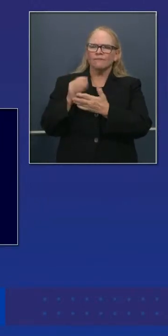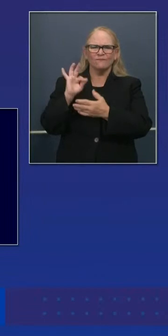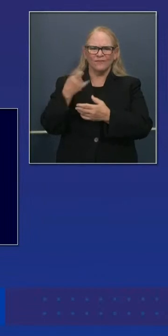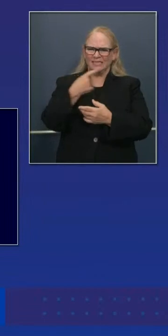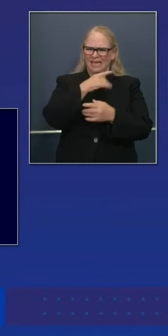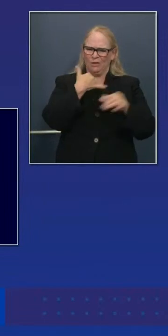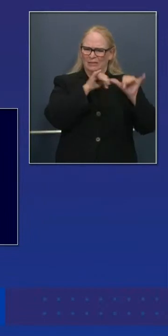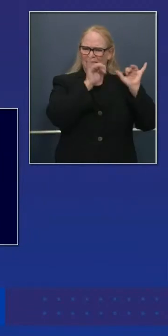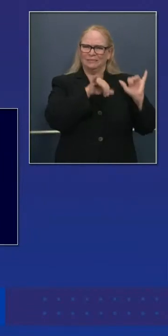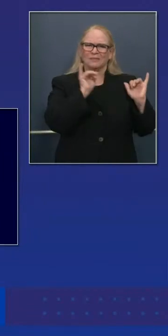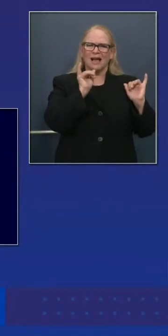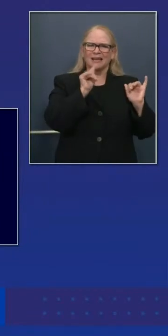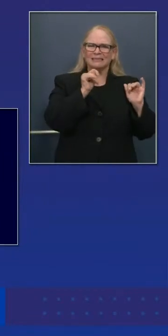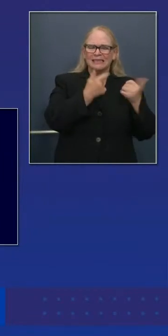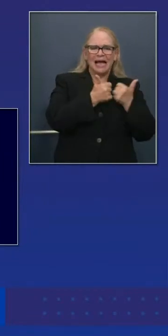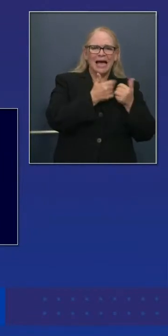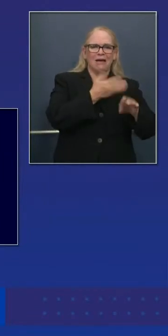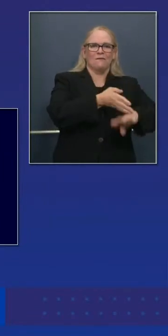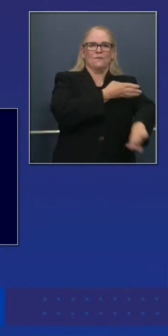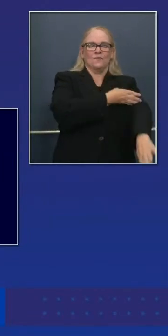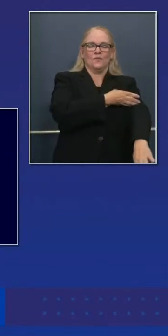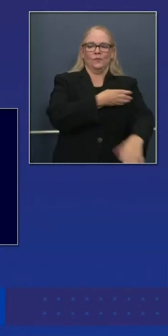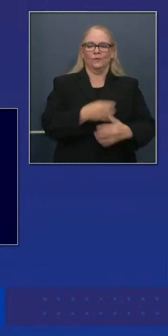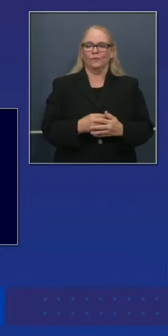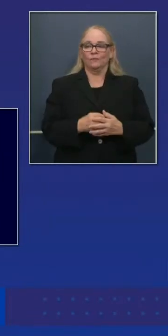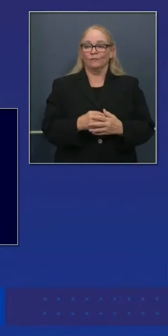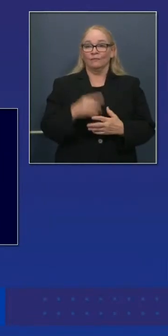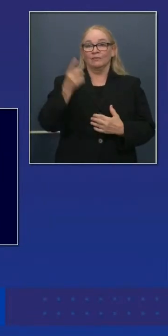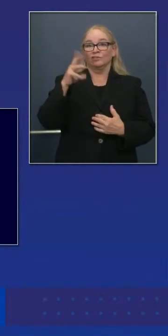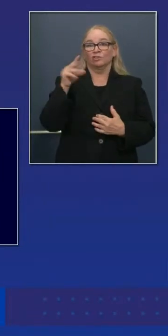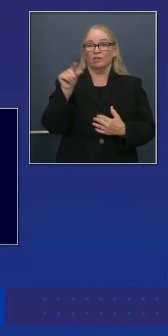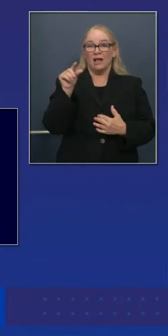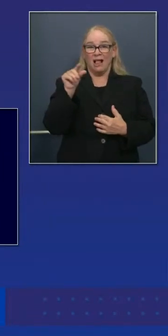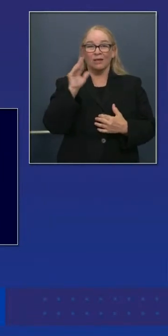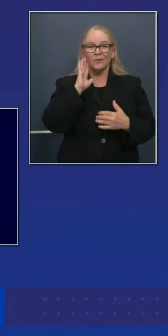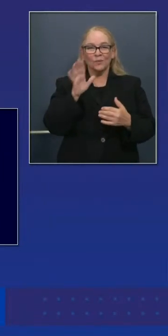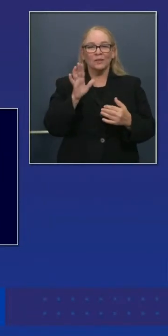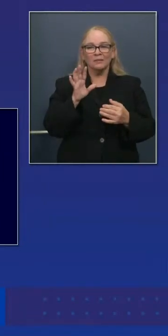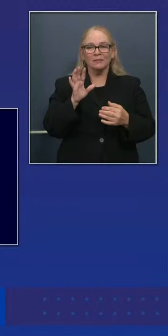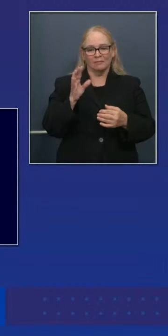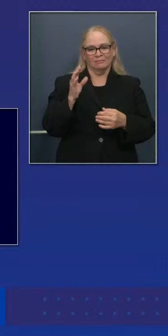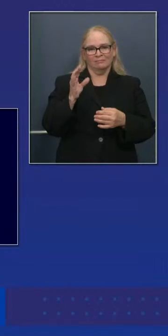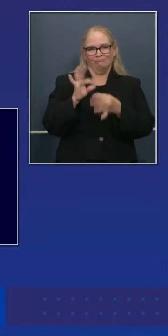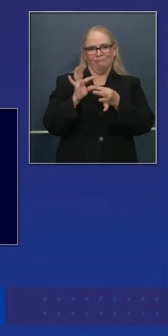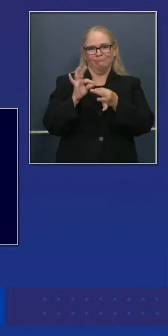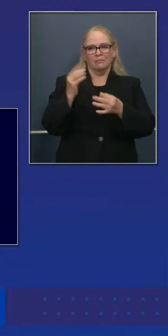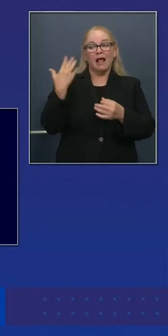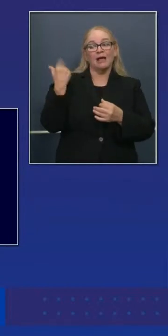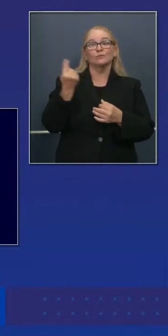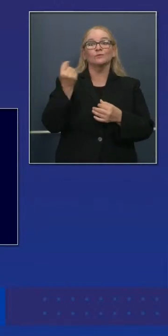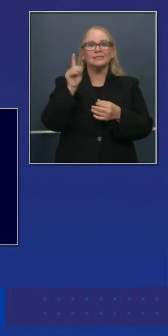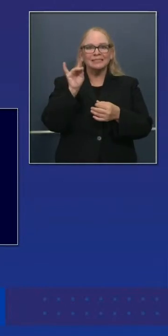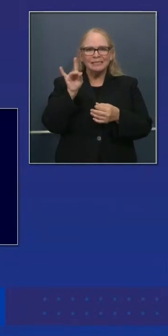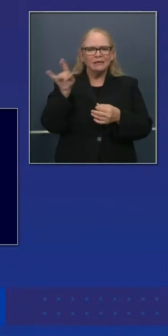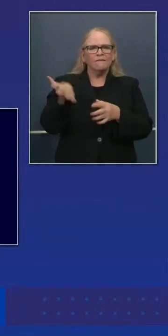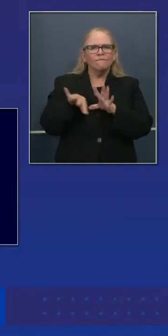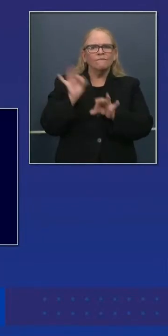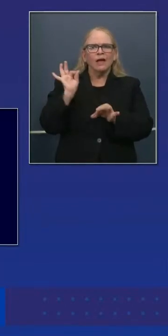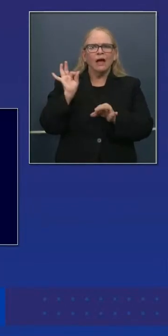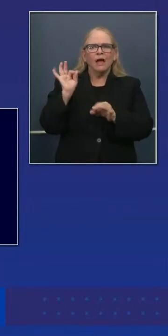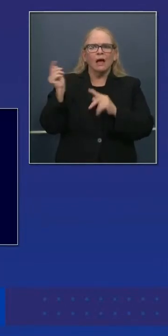Accordingly, we have been working overtime. Dr. Galley last Tuesday, when he first presented